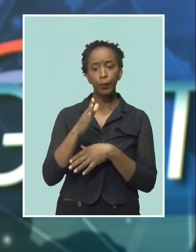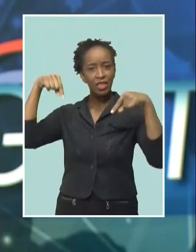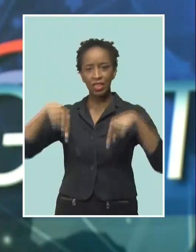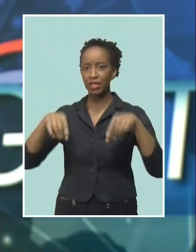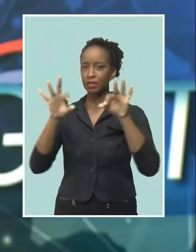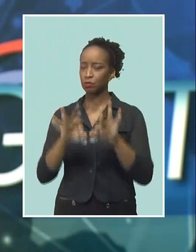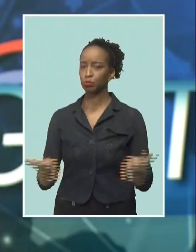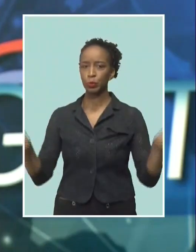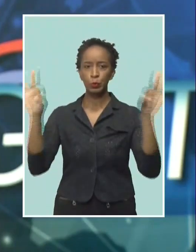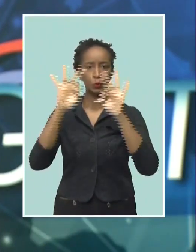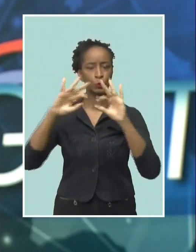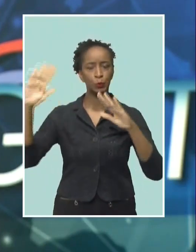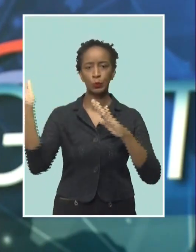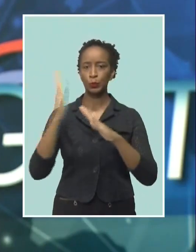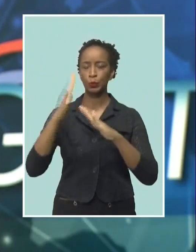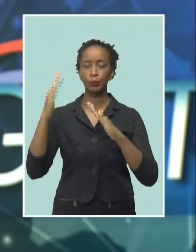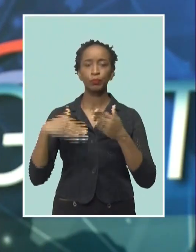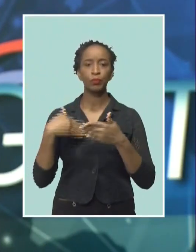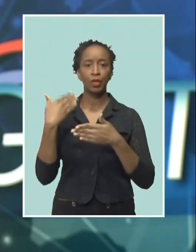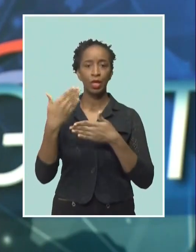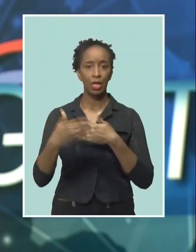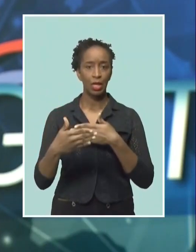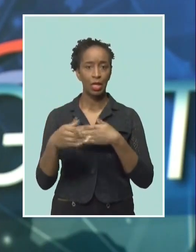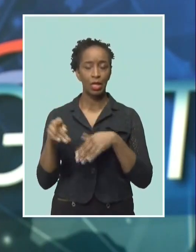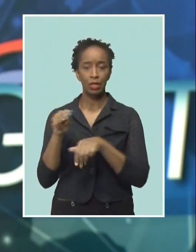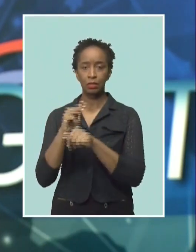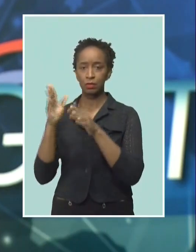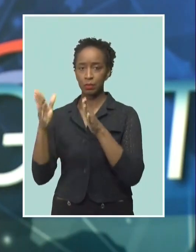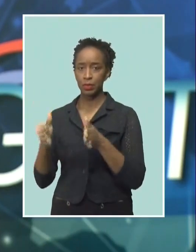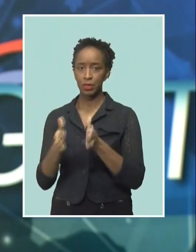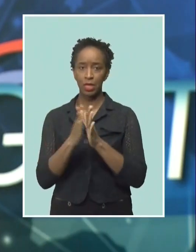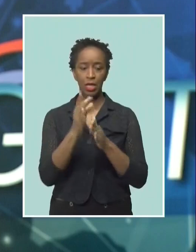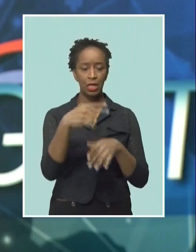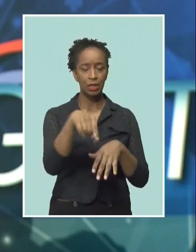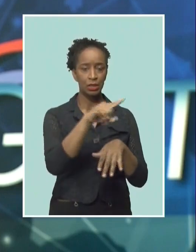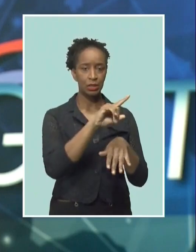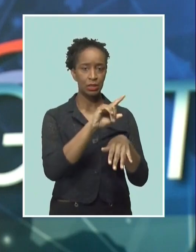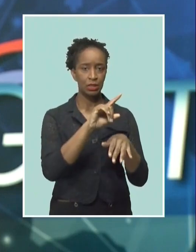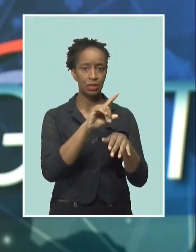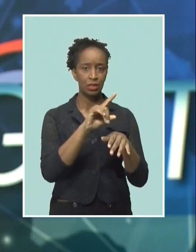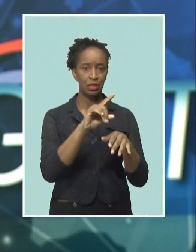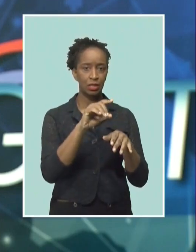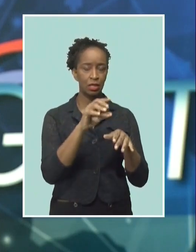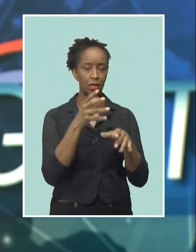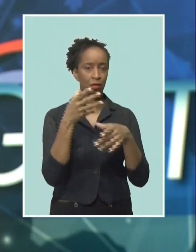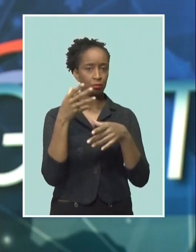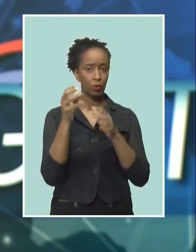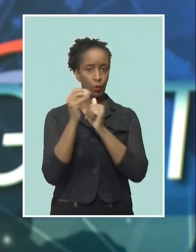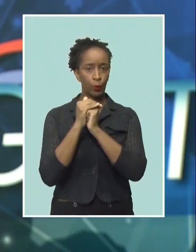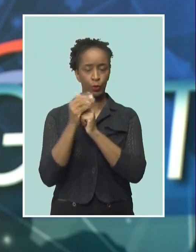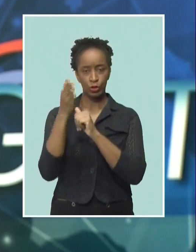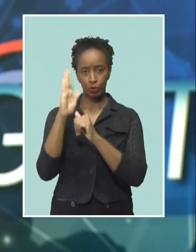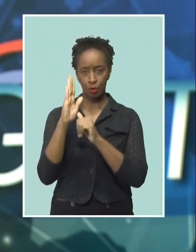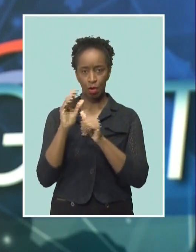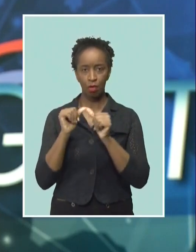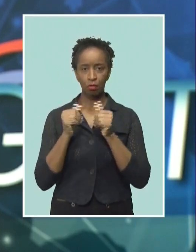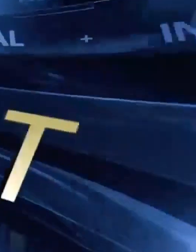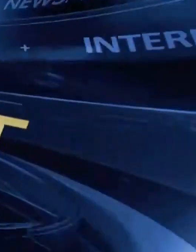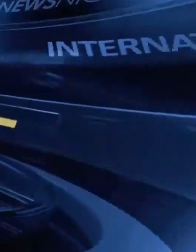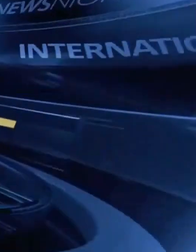honor. Coming up, the Labour Minister asking people of faith to stand up and stand out.